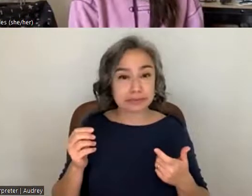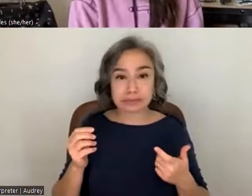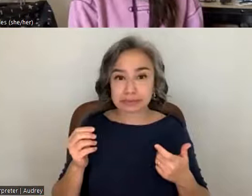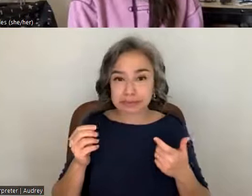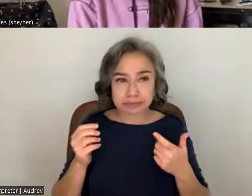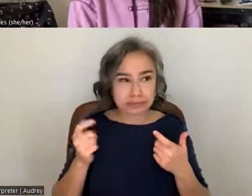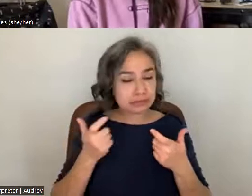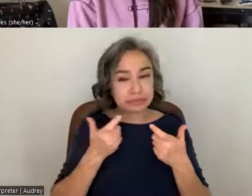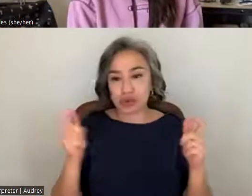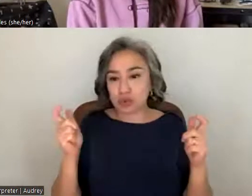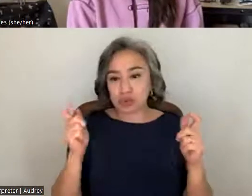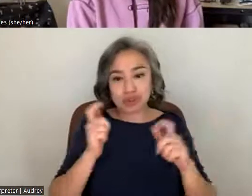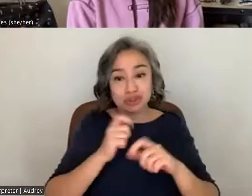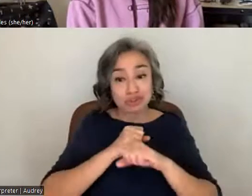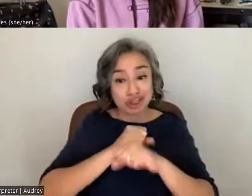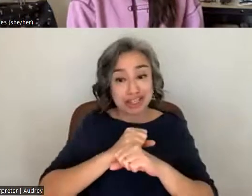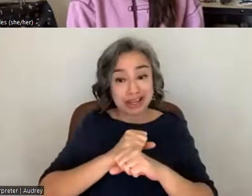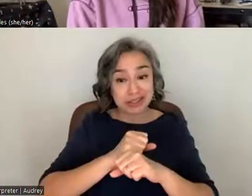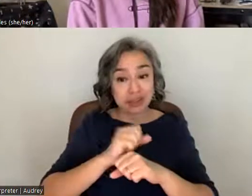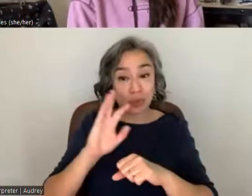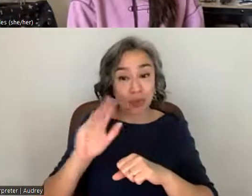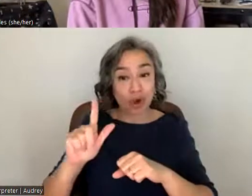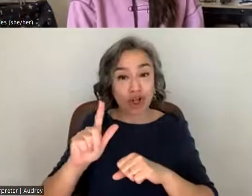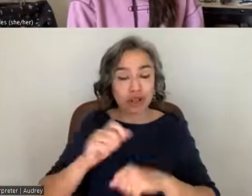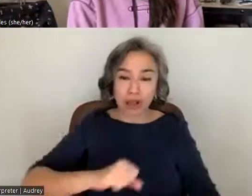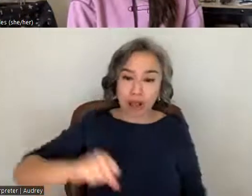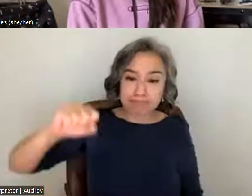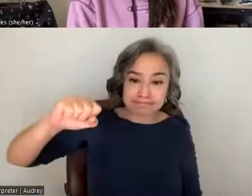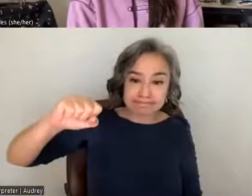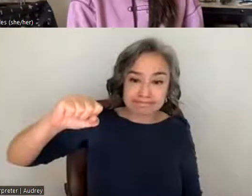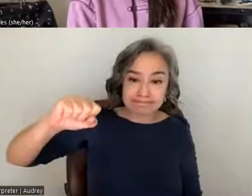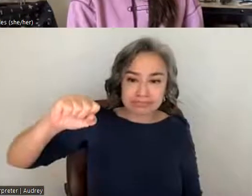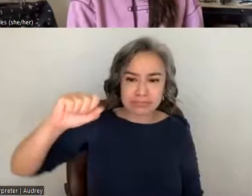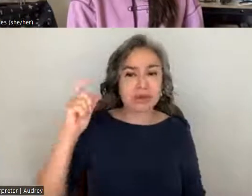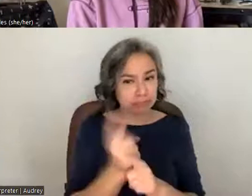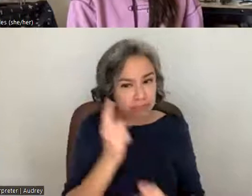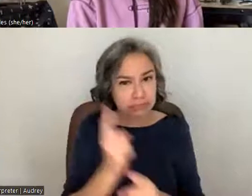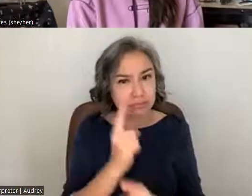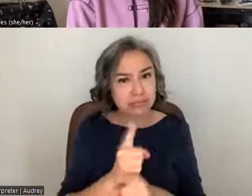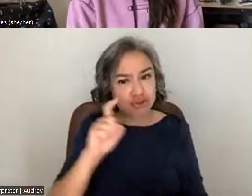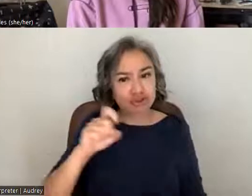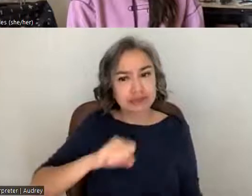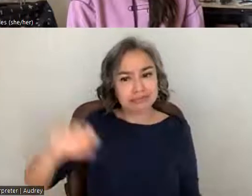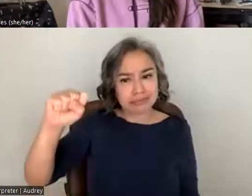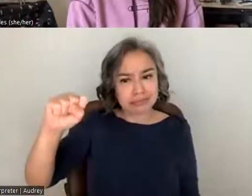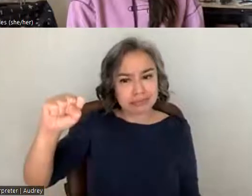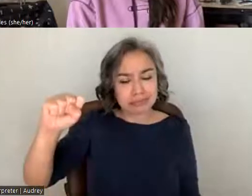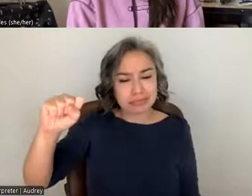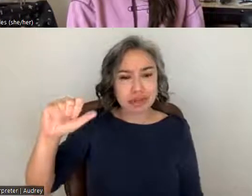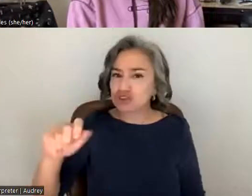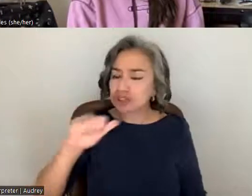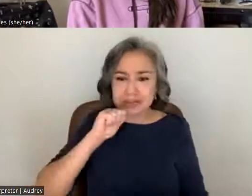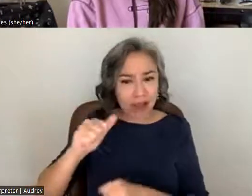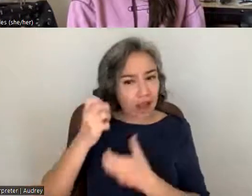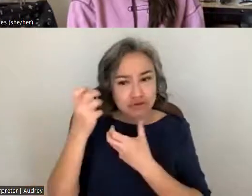protection wall that pretty much goes up immediately, and rightfully so, about not trusting what